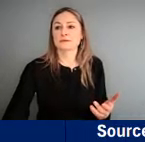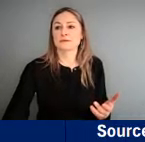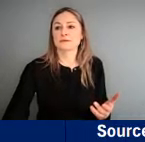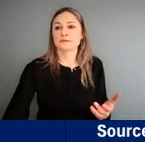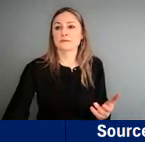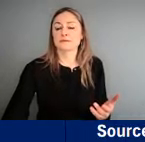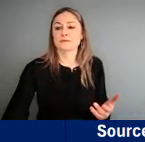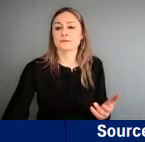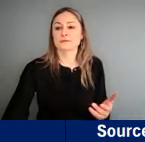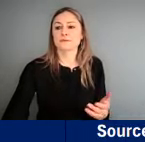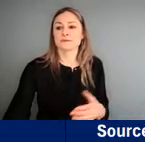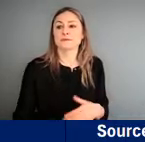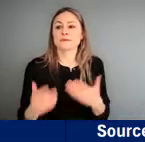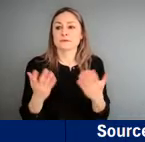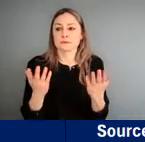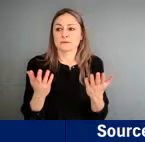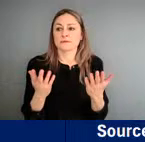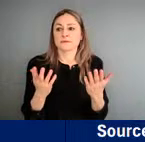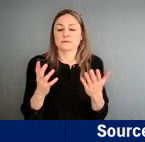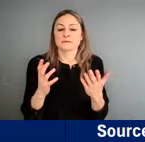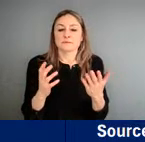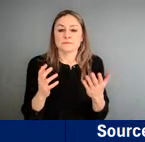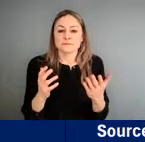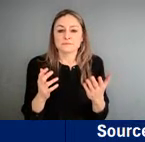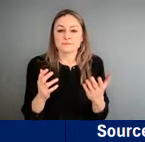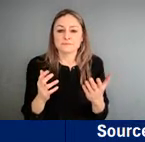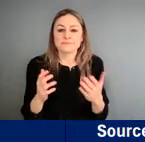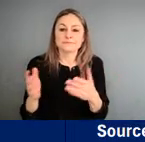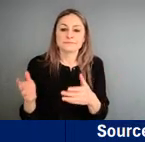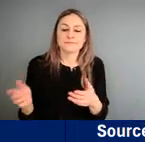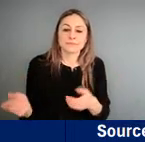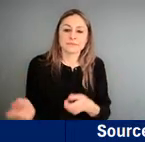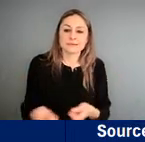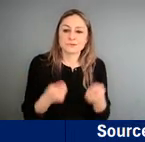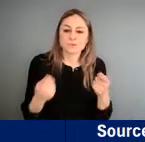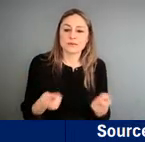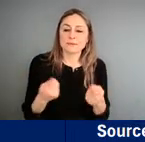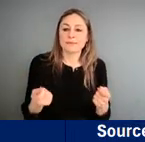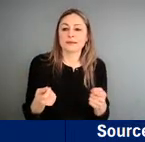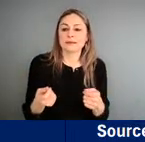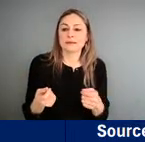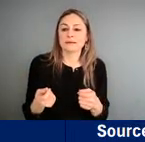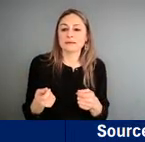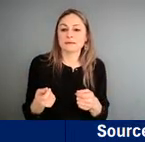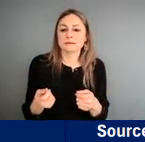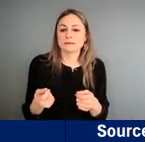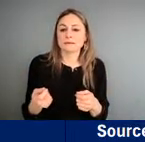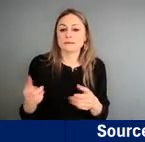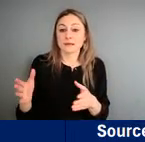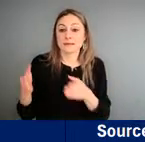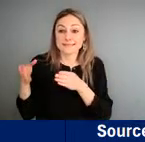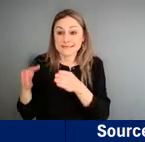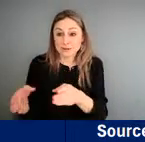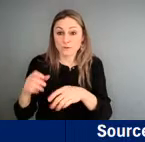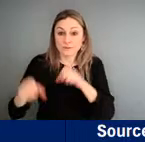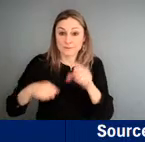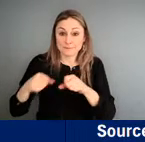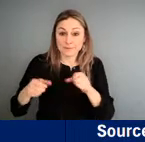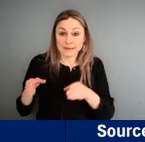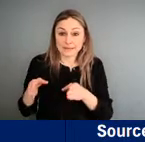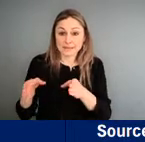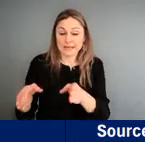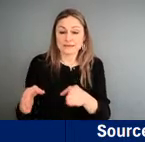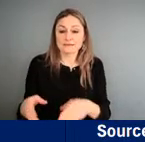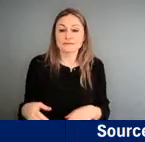the combination of the two DOTs would be doing like sweeping on the roadways and How about the sidewalks, bike lanes? the